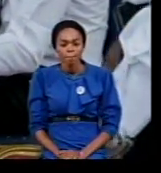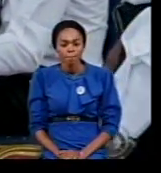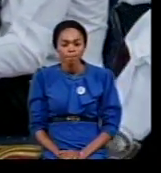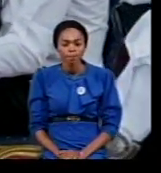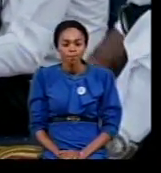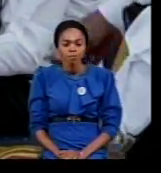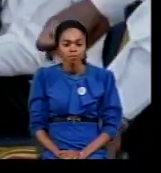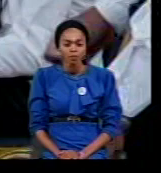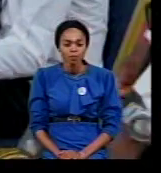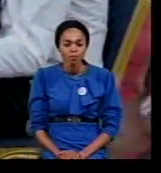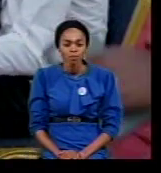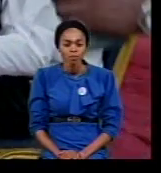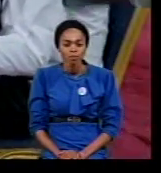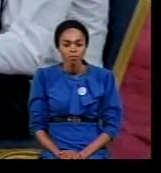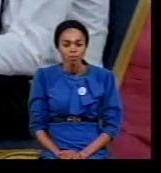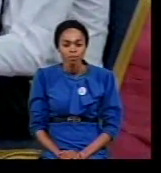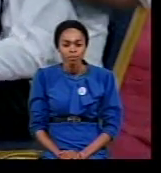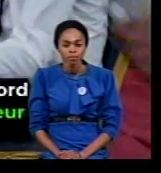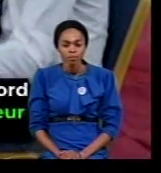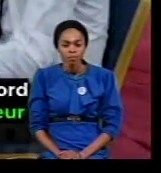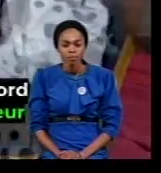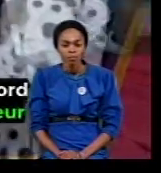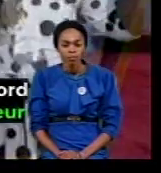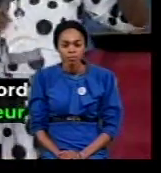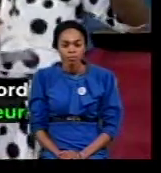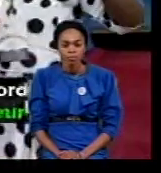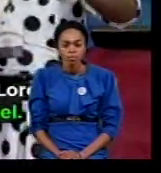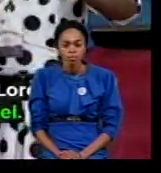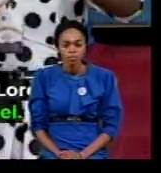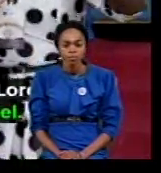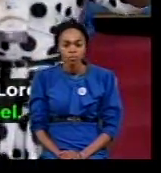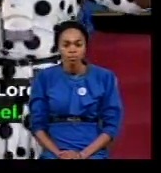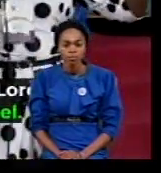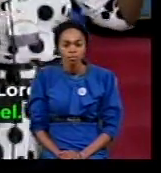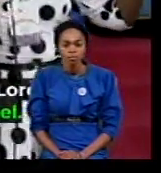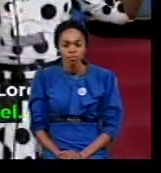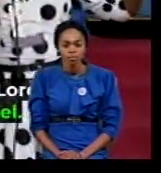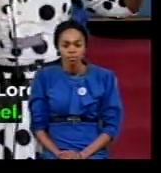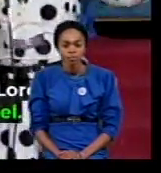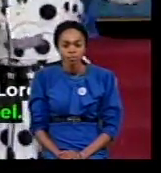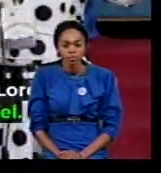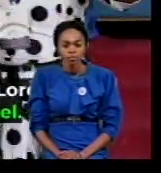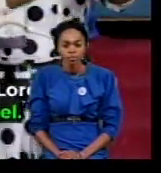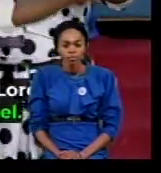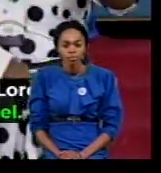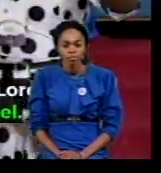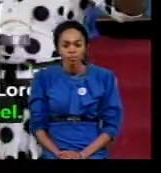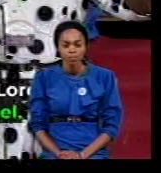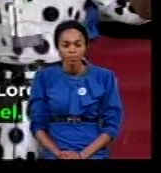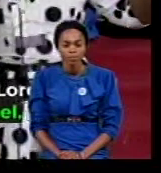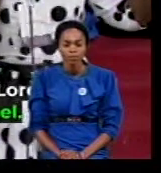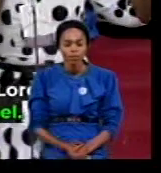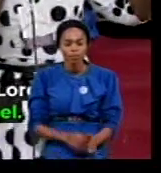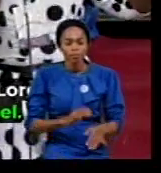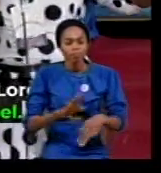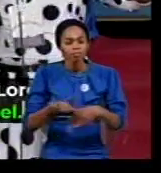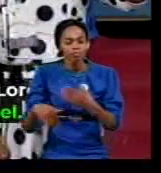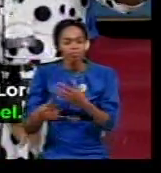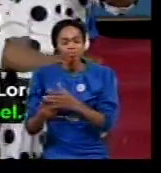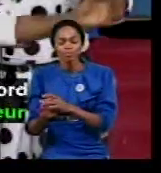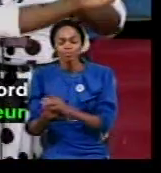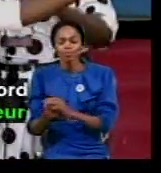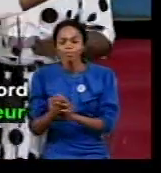We're coming back to Judges chapter 6. Judges chapter 6. I'm reading here from verse 17. Judges chapter 6. We're reading from